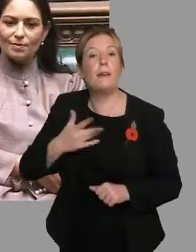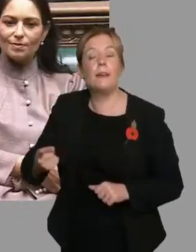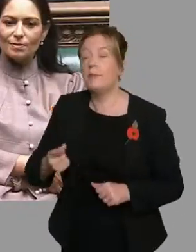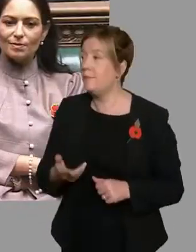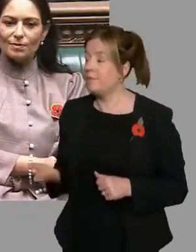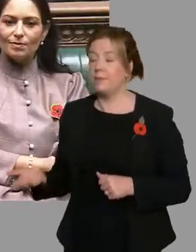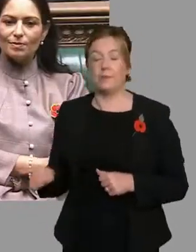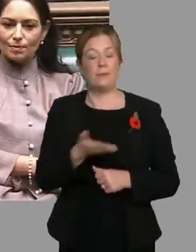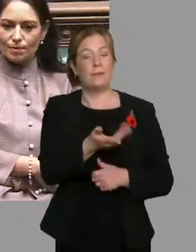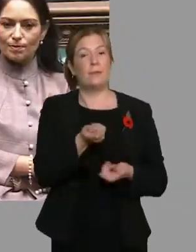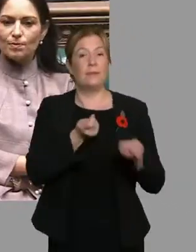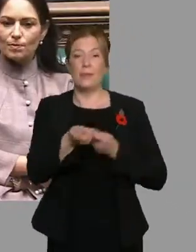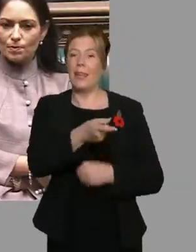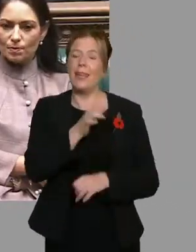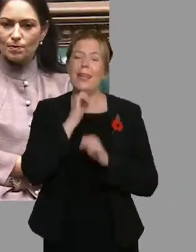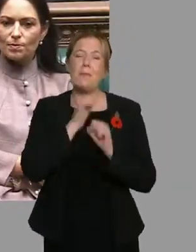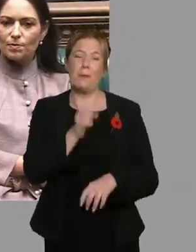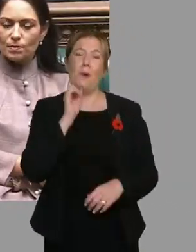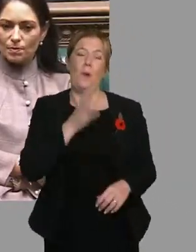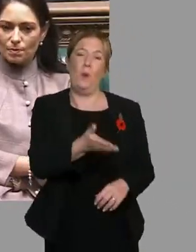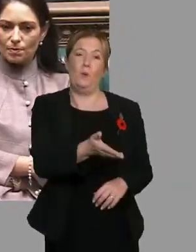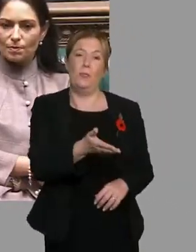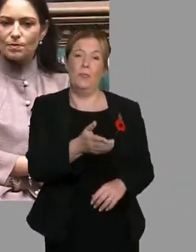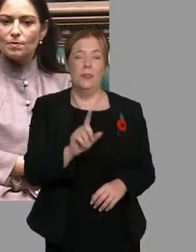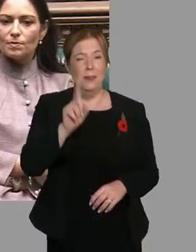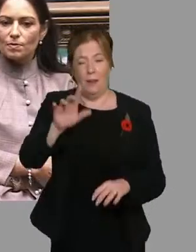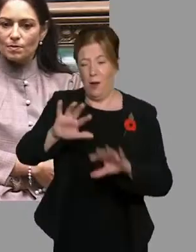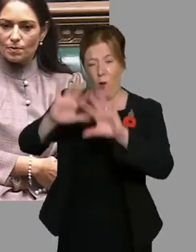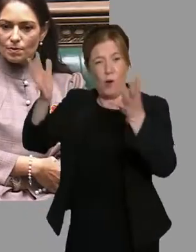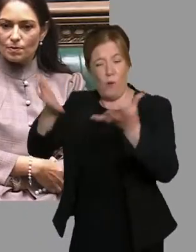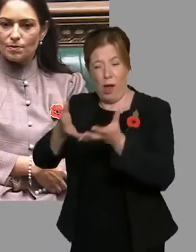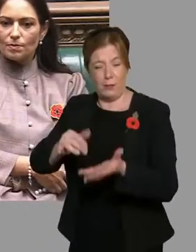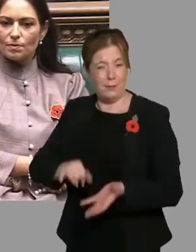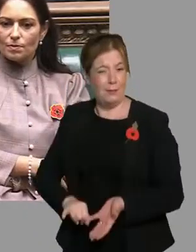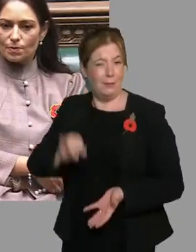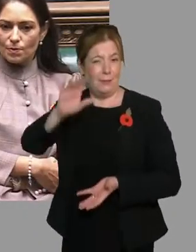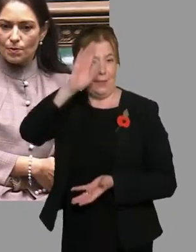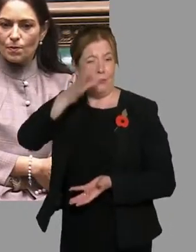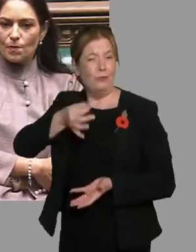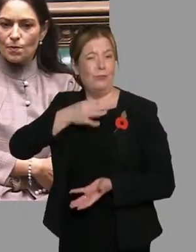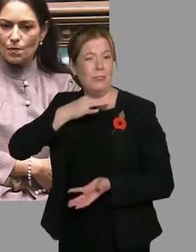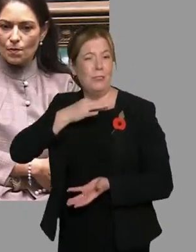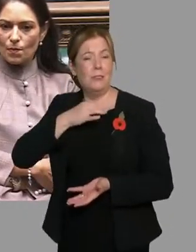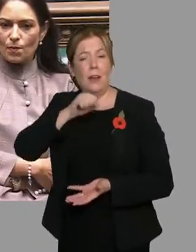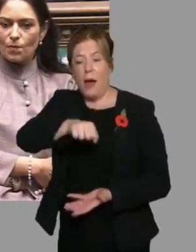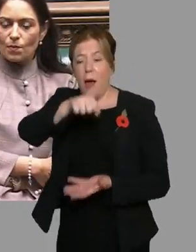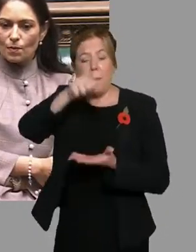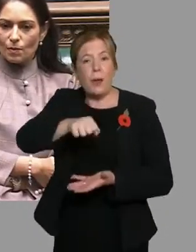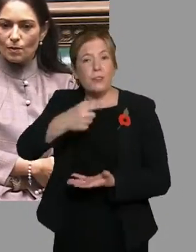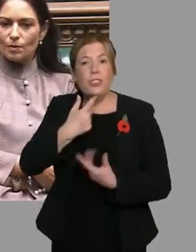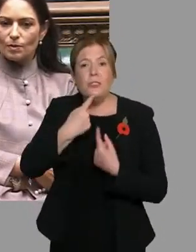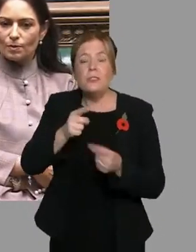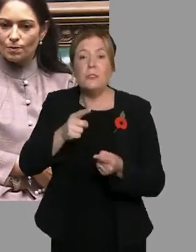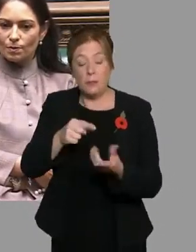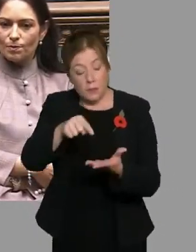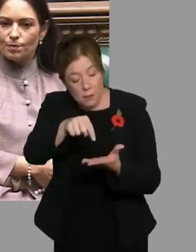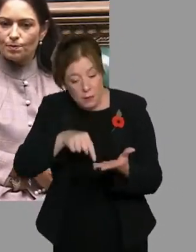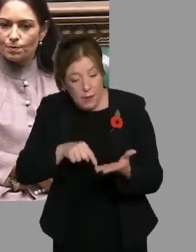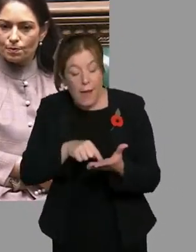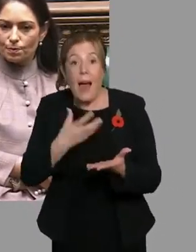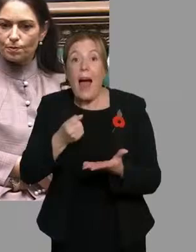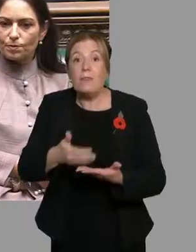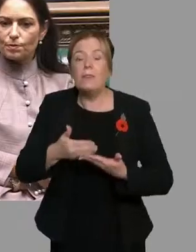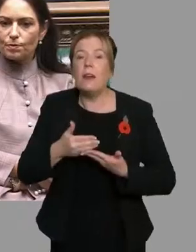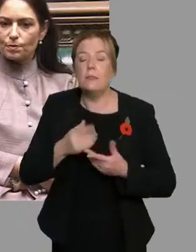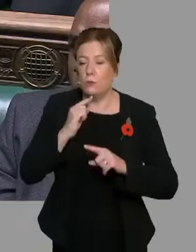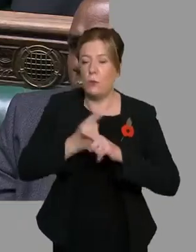is getting more dangerous. His Chancellor's budget did not even mention defence. The Chancellor's budget last week was a